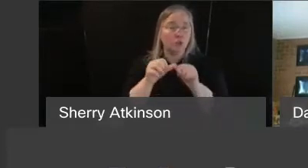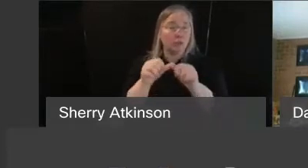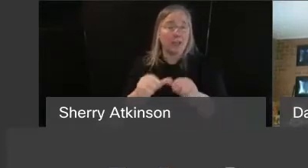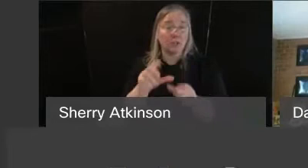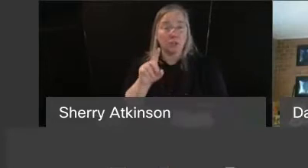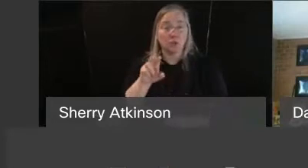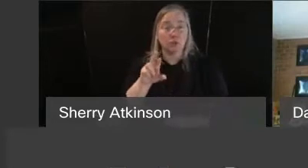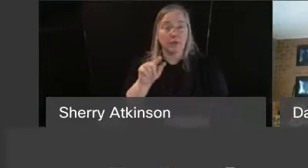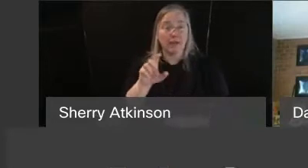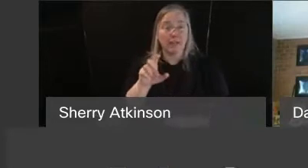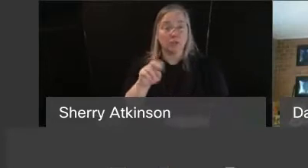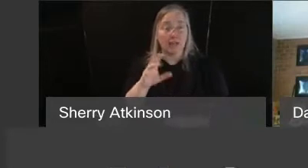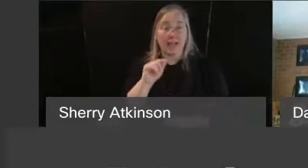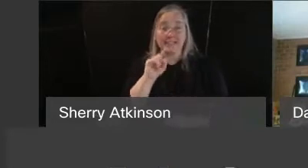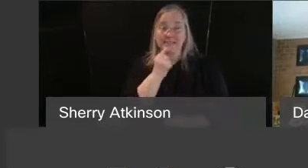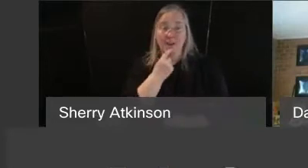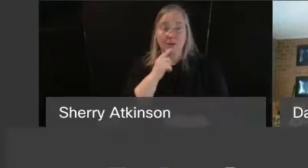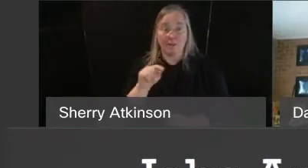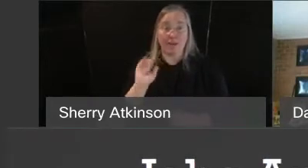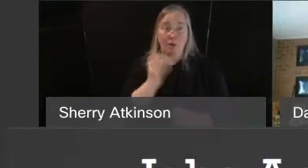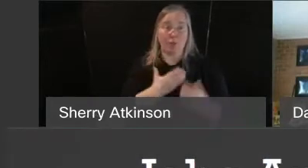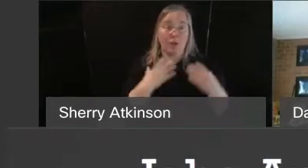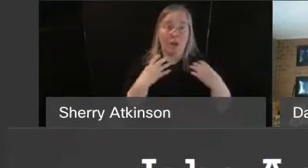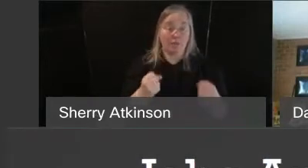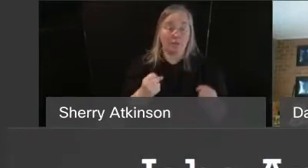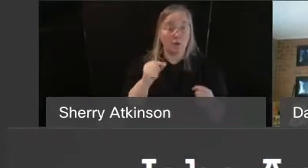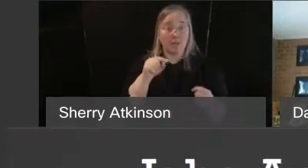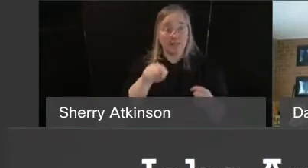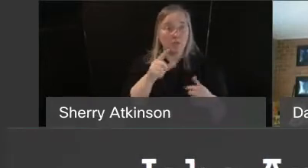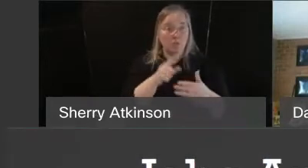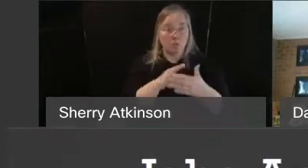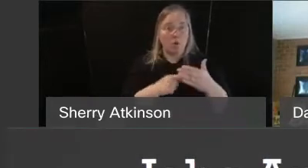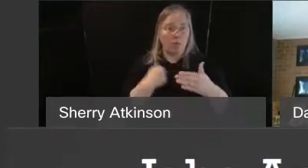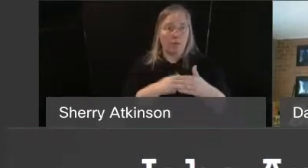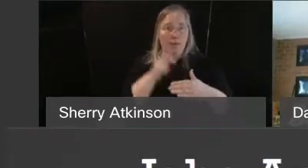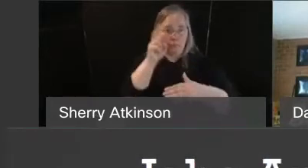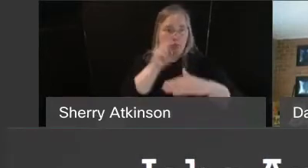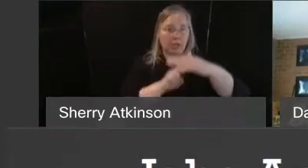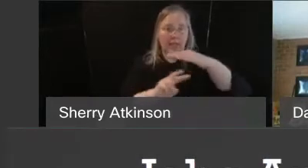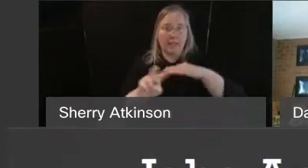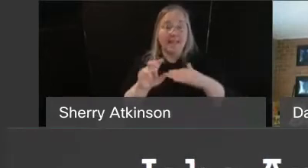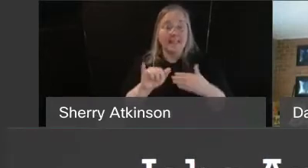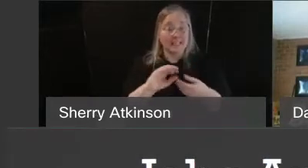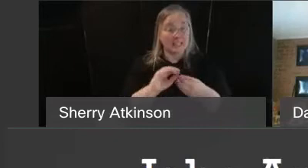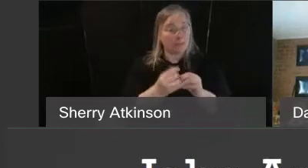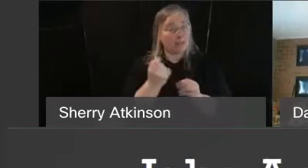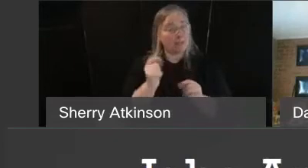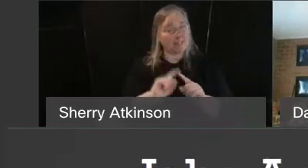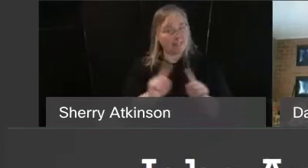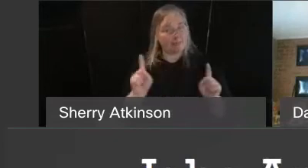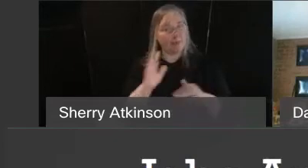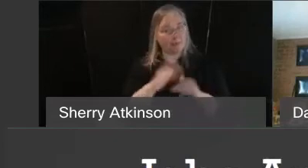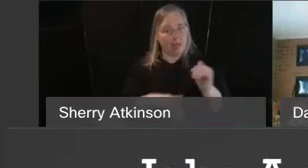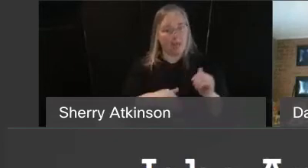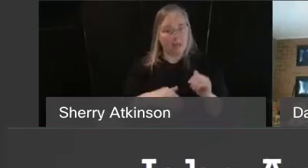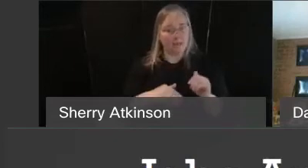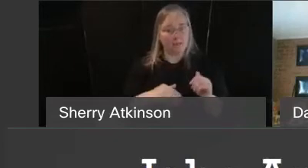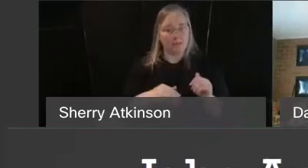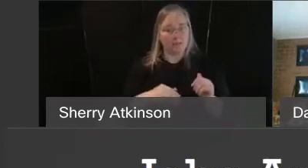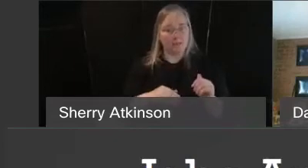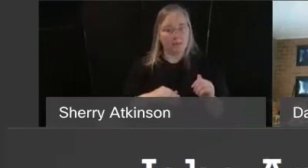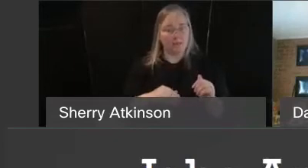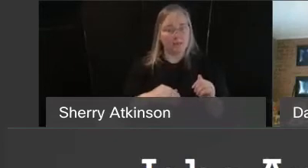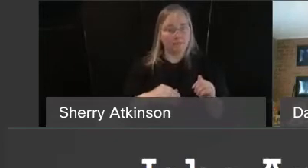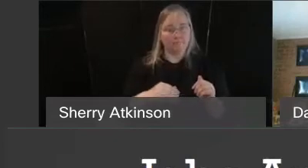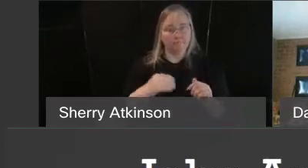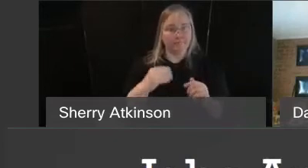of the recovery. And sort of this is what we predict. And this number is somewhat different than it was even 2